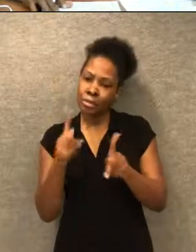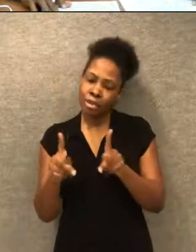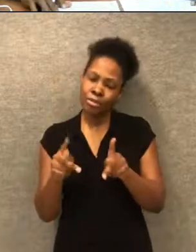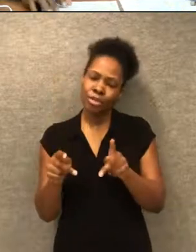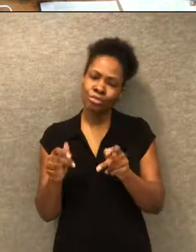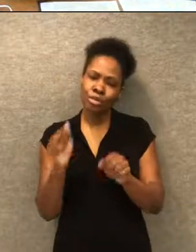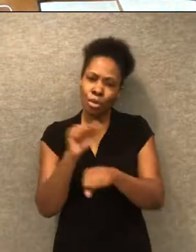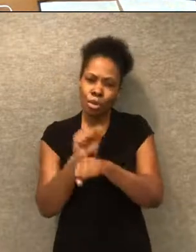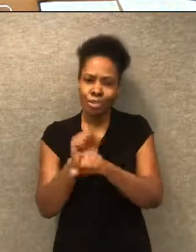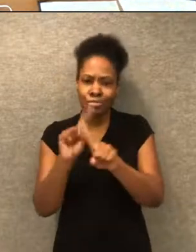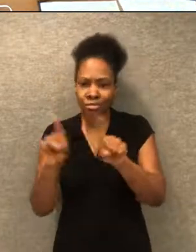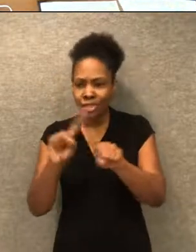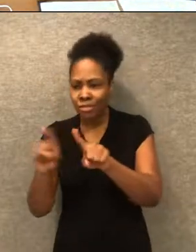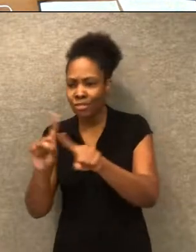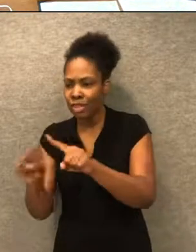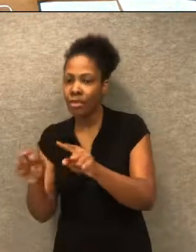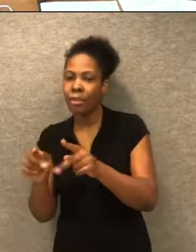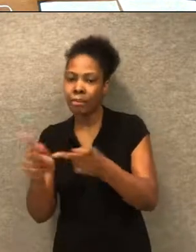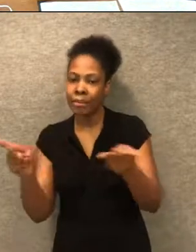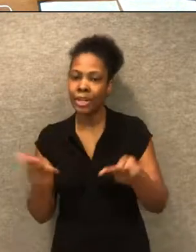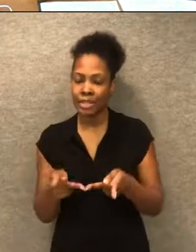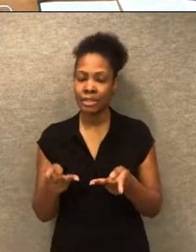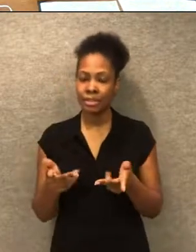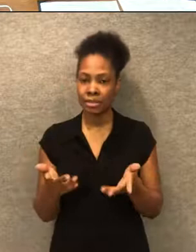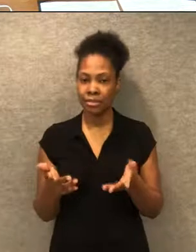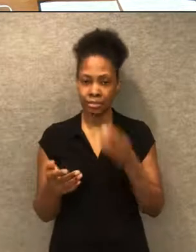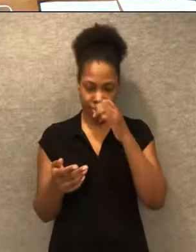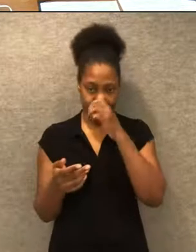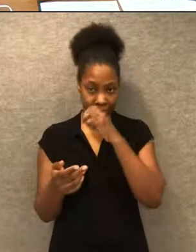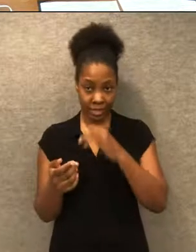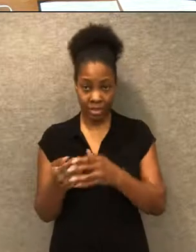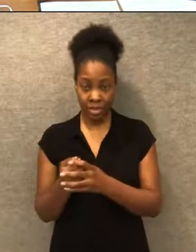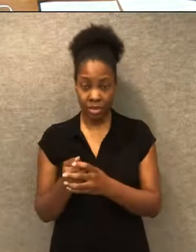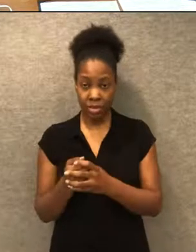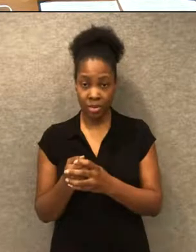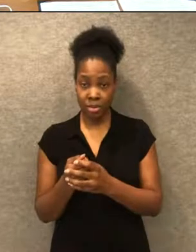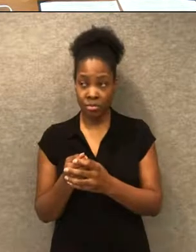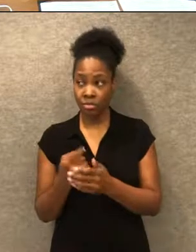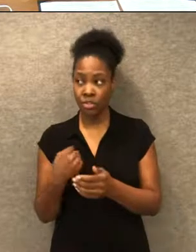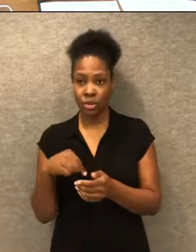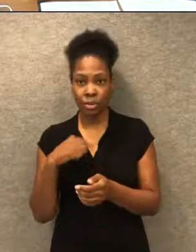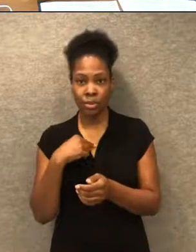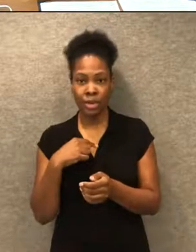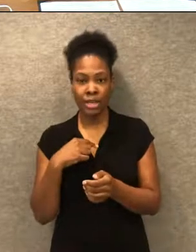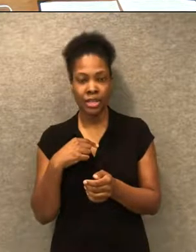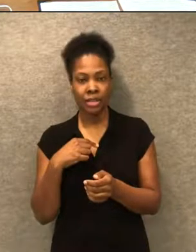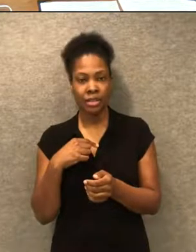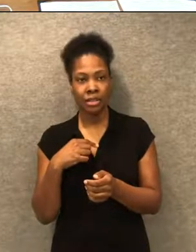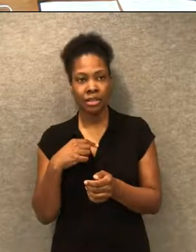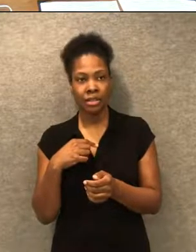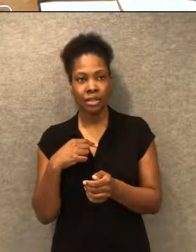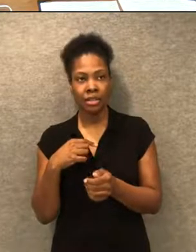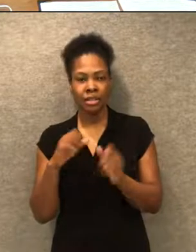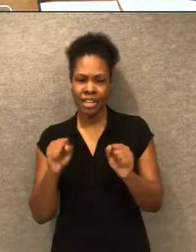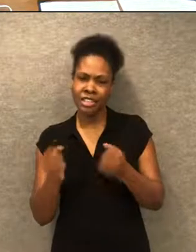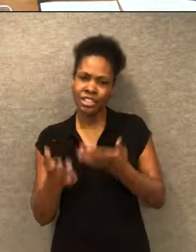business, something that we can do is get back onto the schedule that works for you. You know,